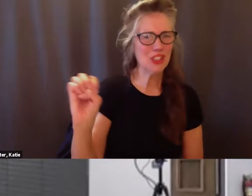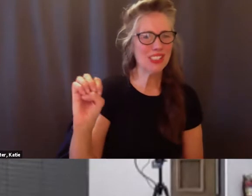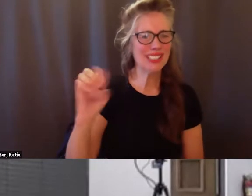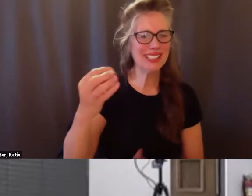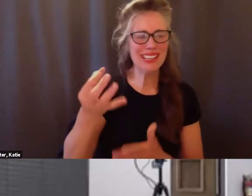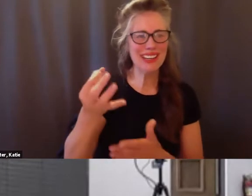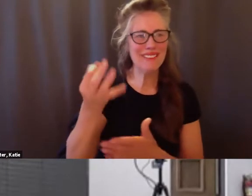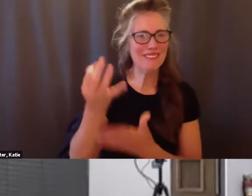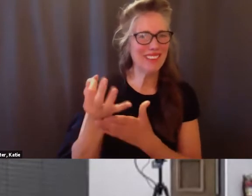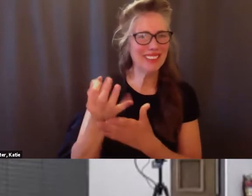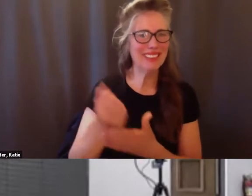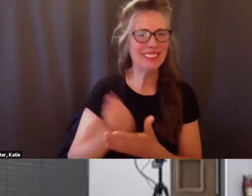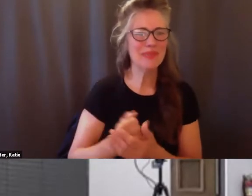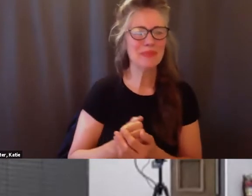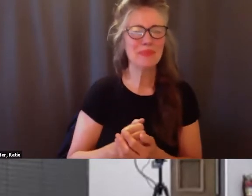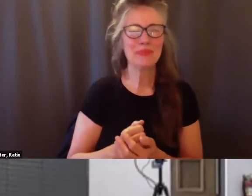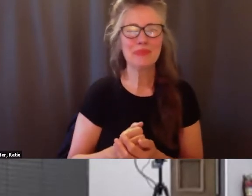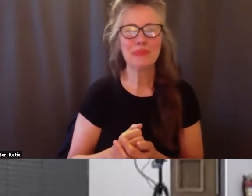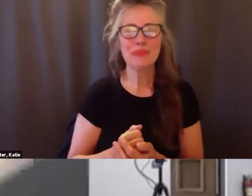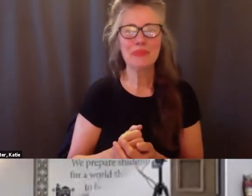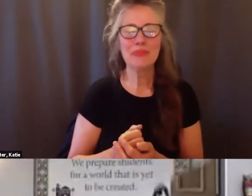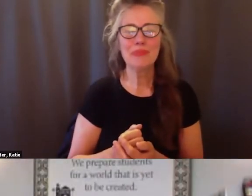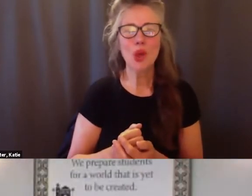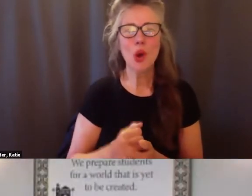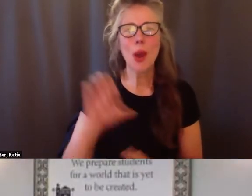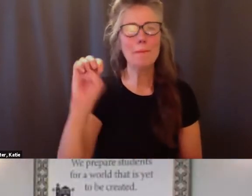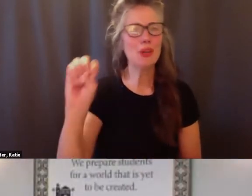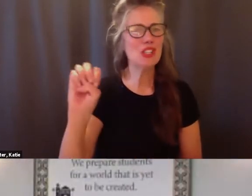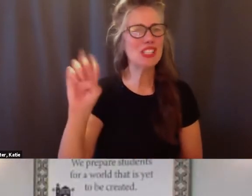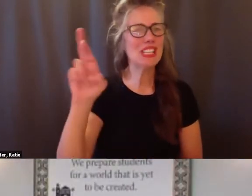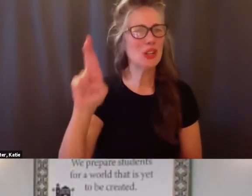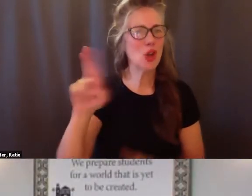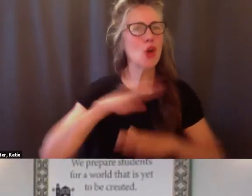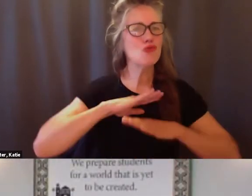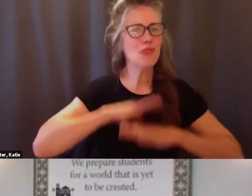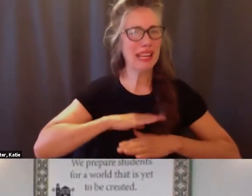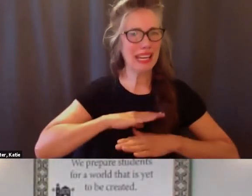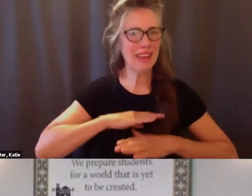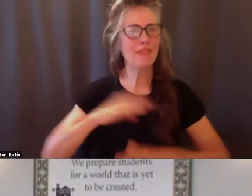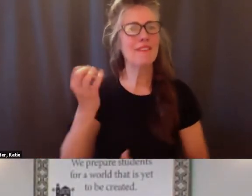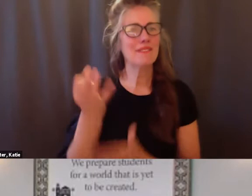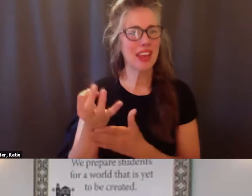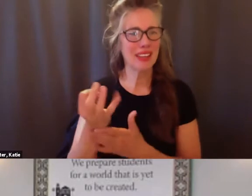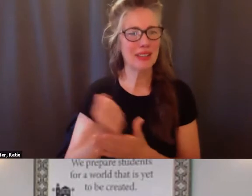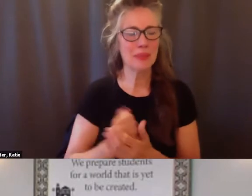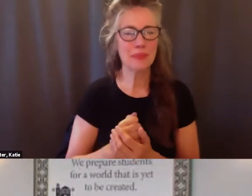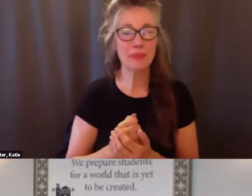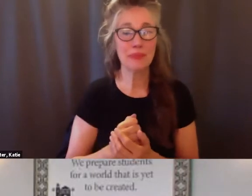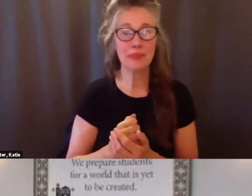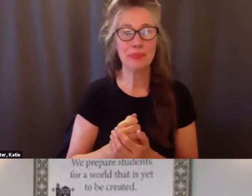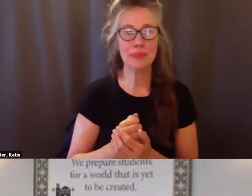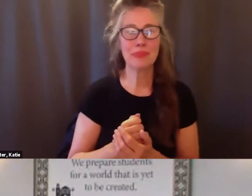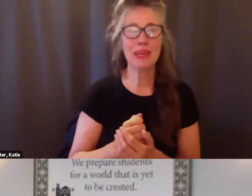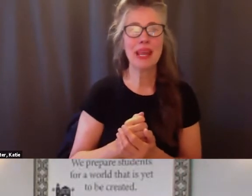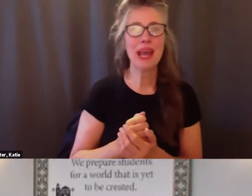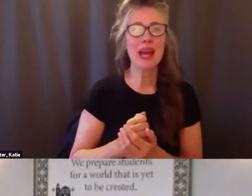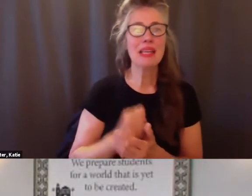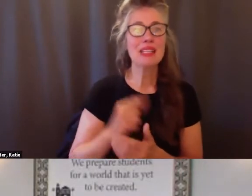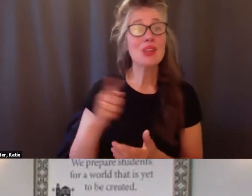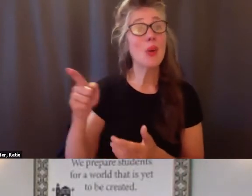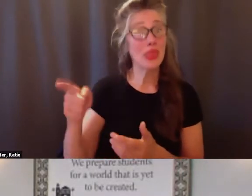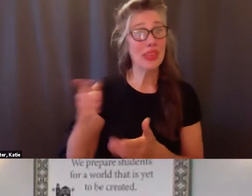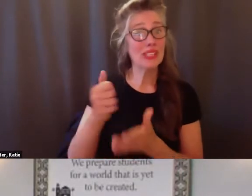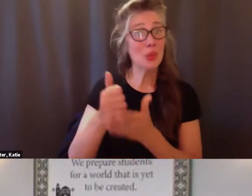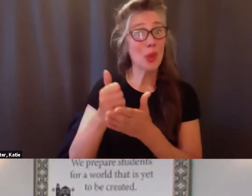Just to confirm, you mentioned it a little bit, but this is actually going to help us sort of bridge the gap and take the place